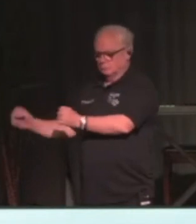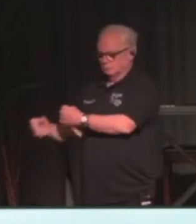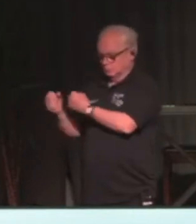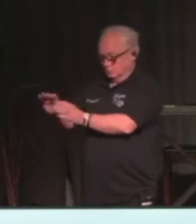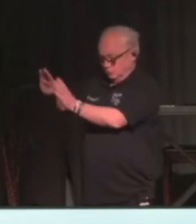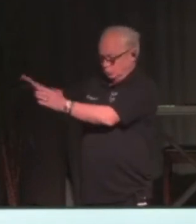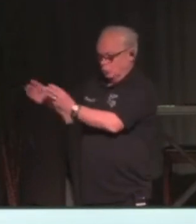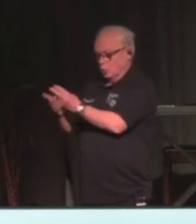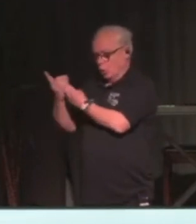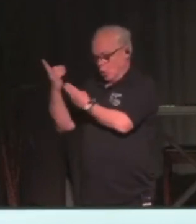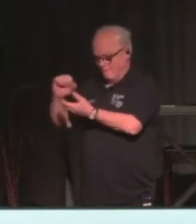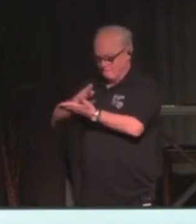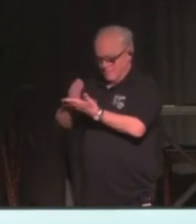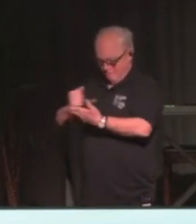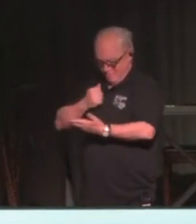the God bit,